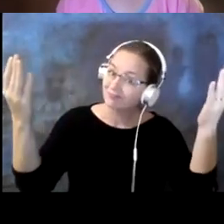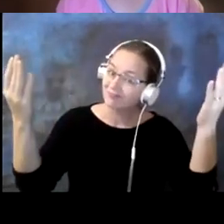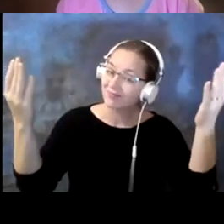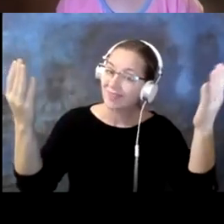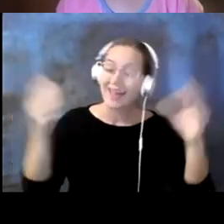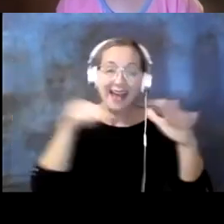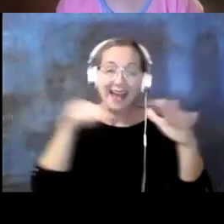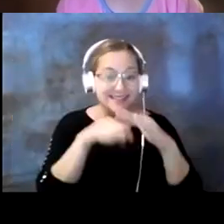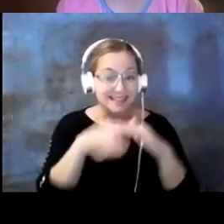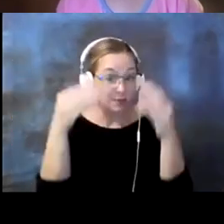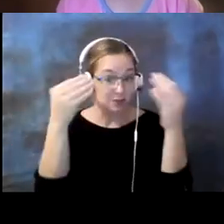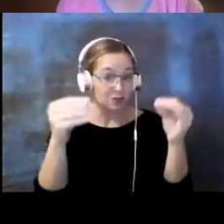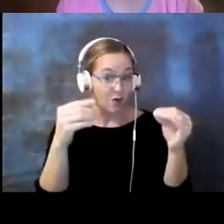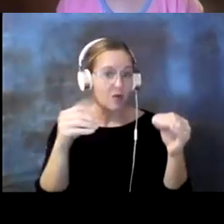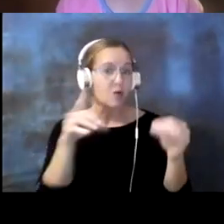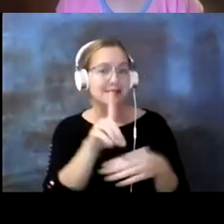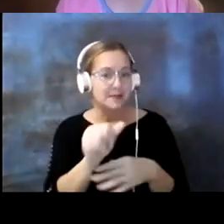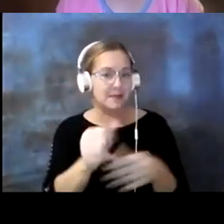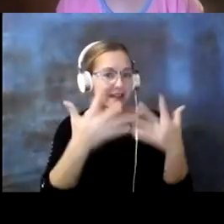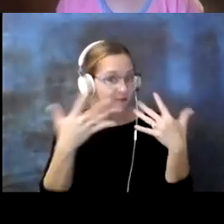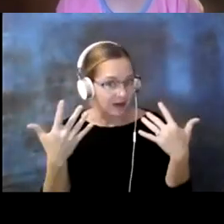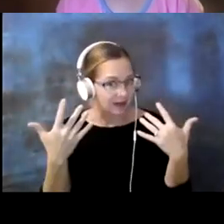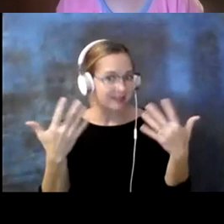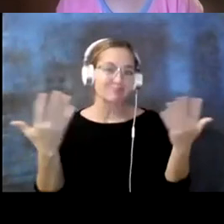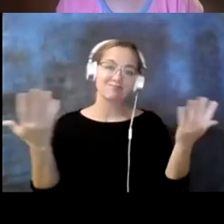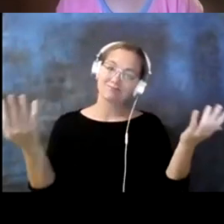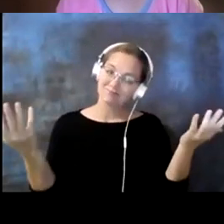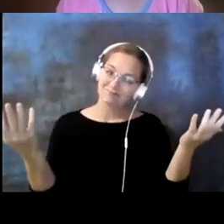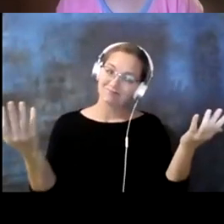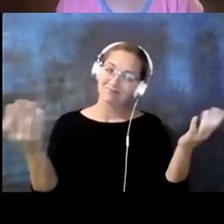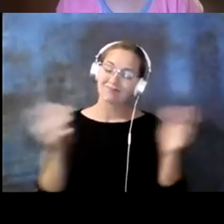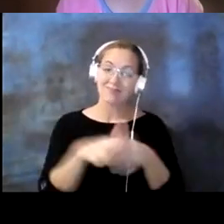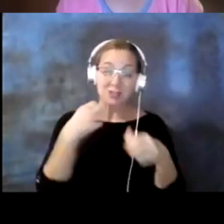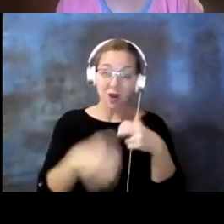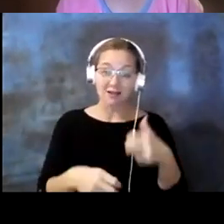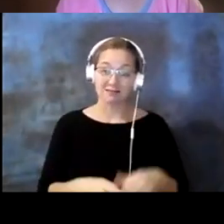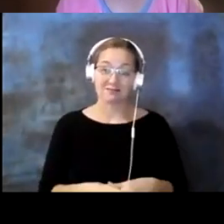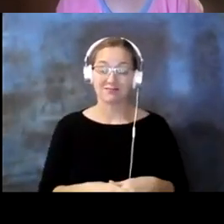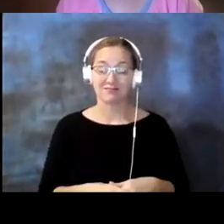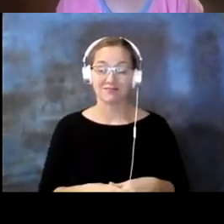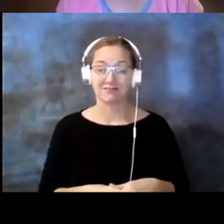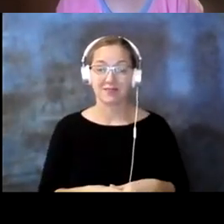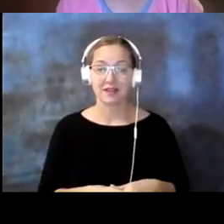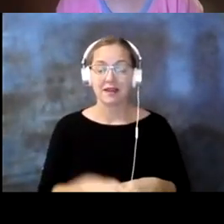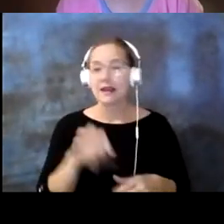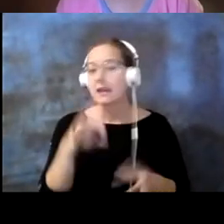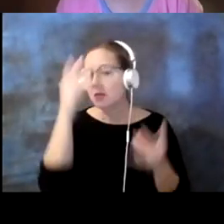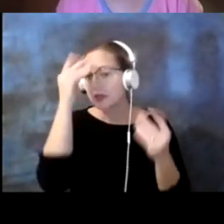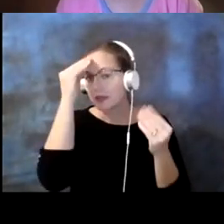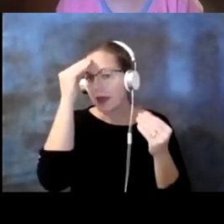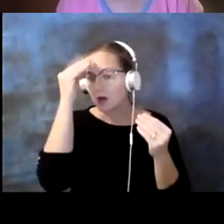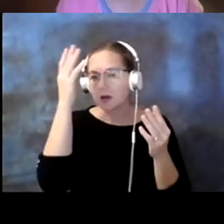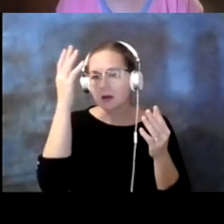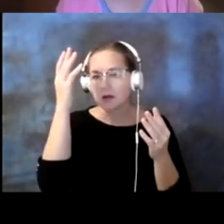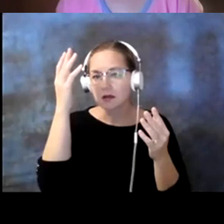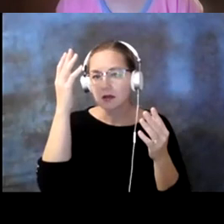accessible, disability friendly, those sort of things. Thinking about, if you're thinking about terms of trying to